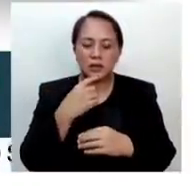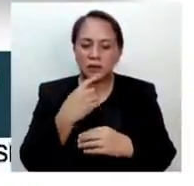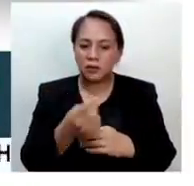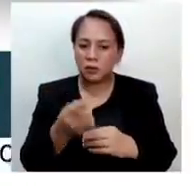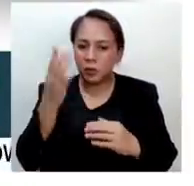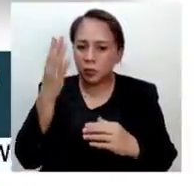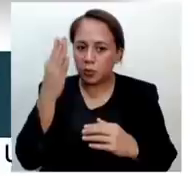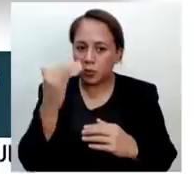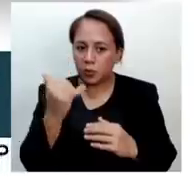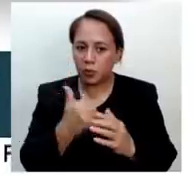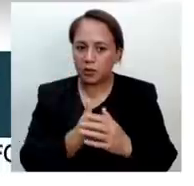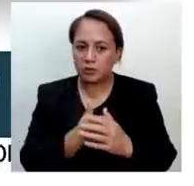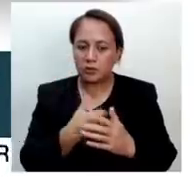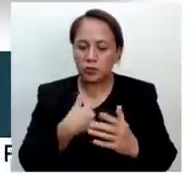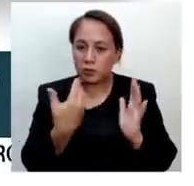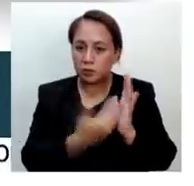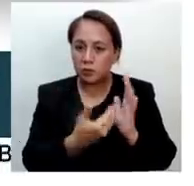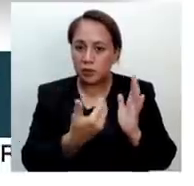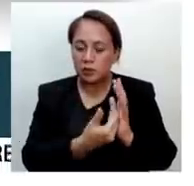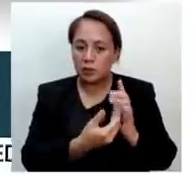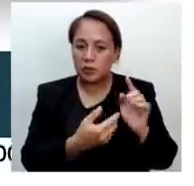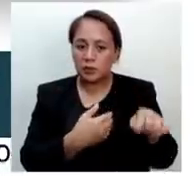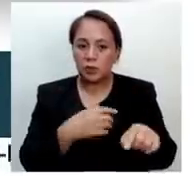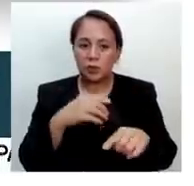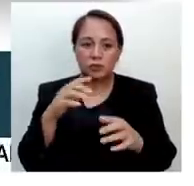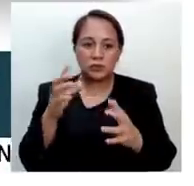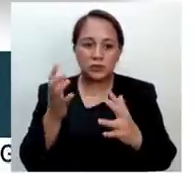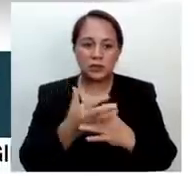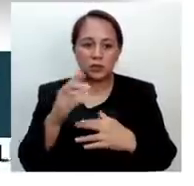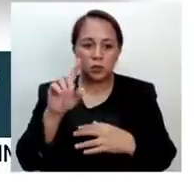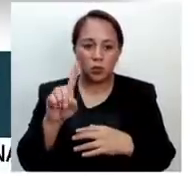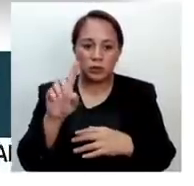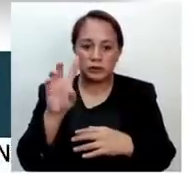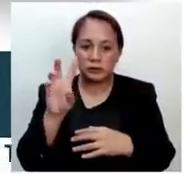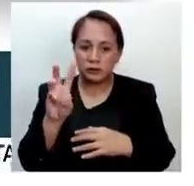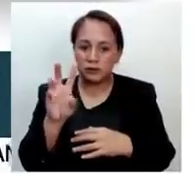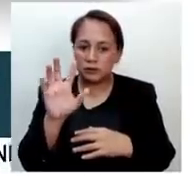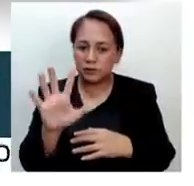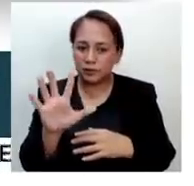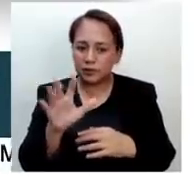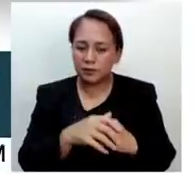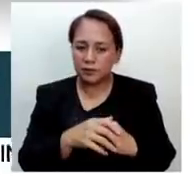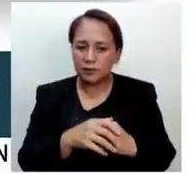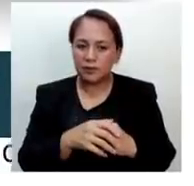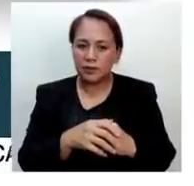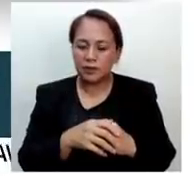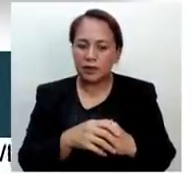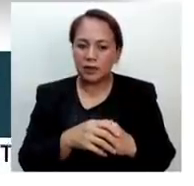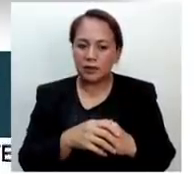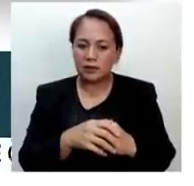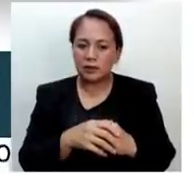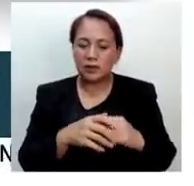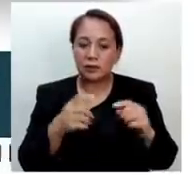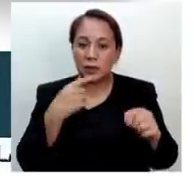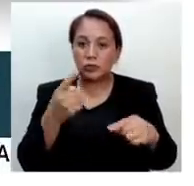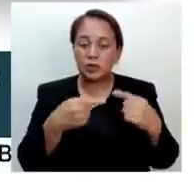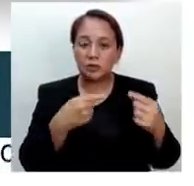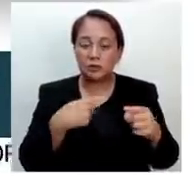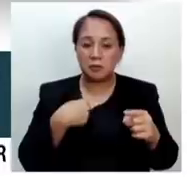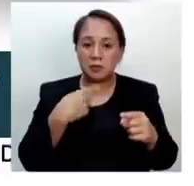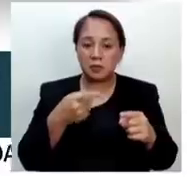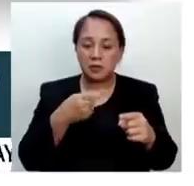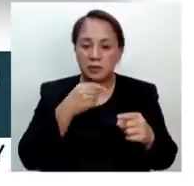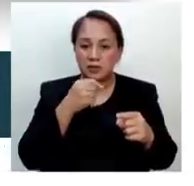our demurrer to evidence in criminal case 165 was not granted has now recanted. So are they